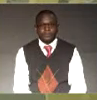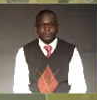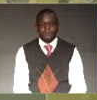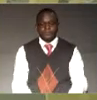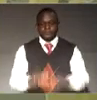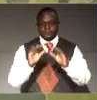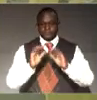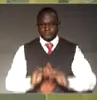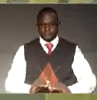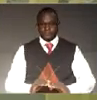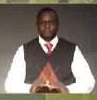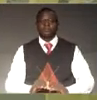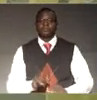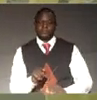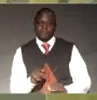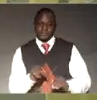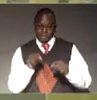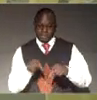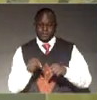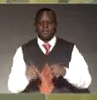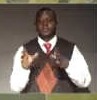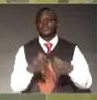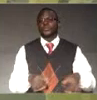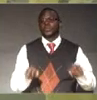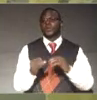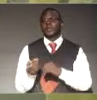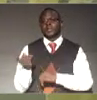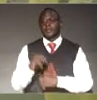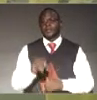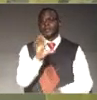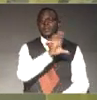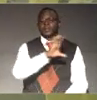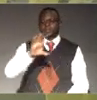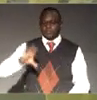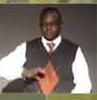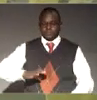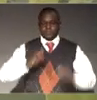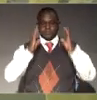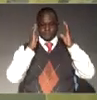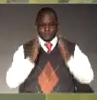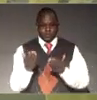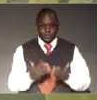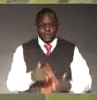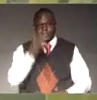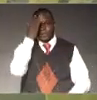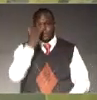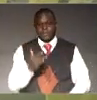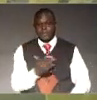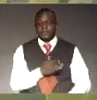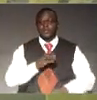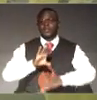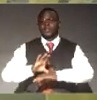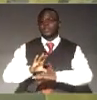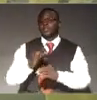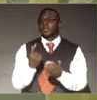Now on to news pertaining to this very, very important day in as far as Christianity is concerned, where the Catholic Church in Uganda